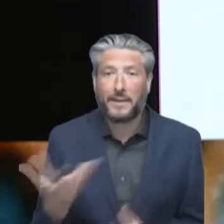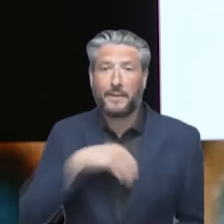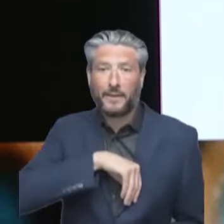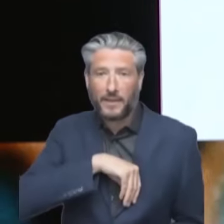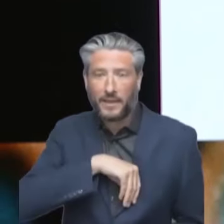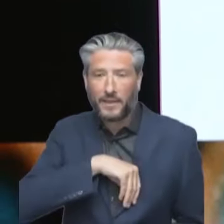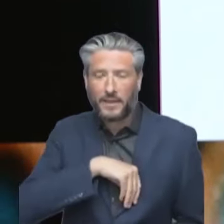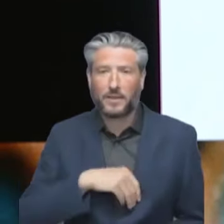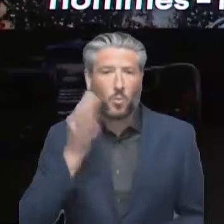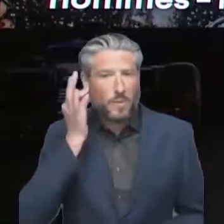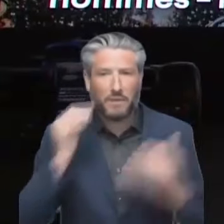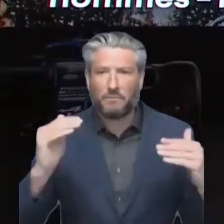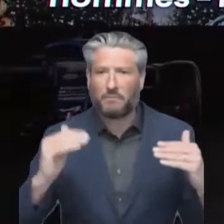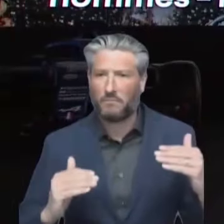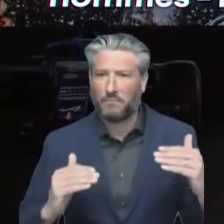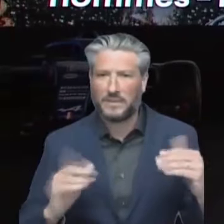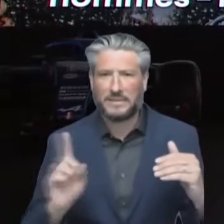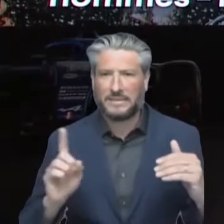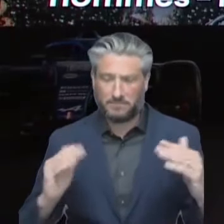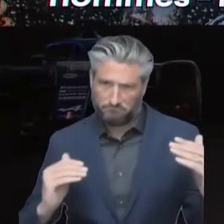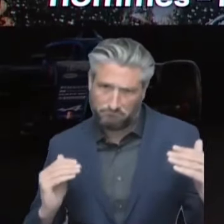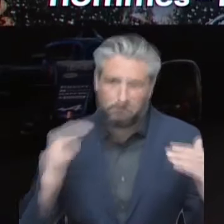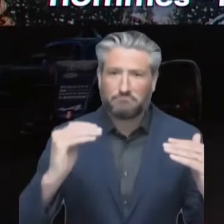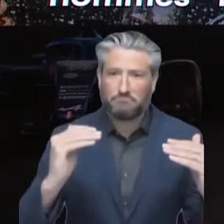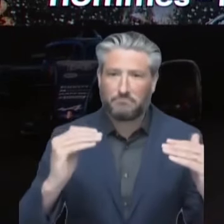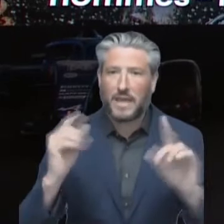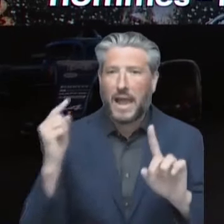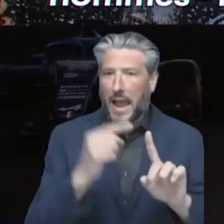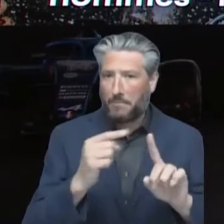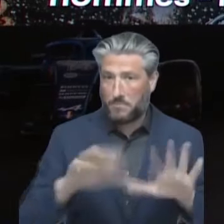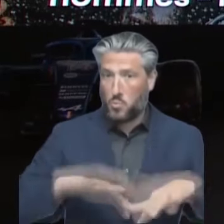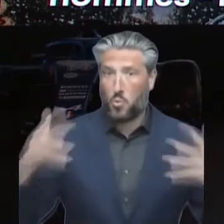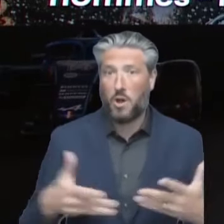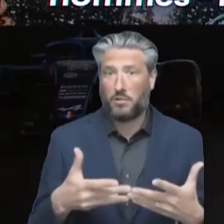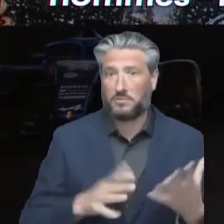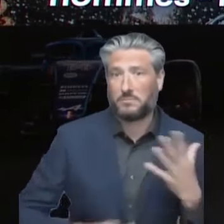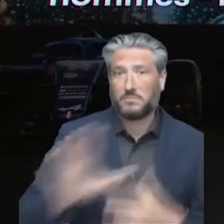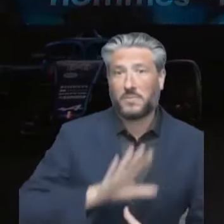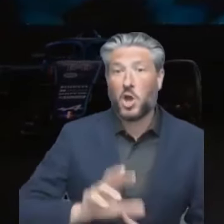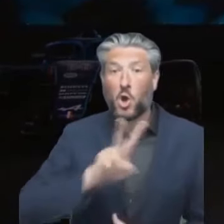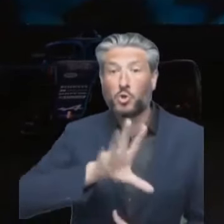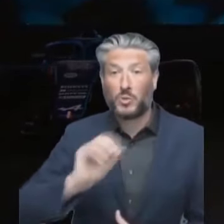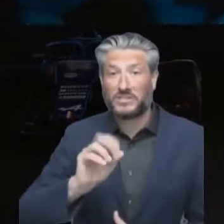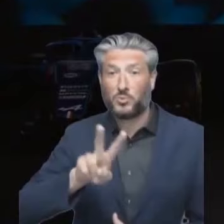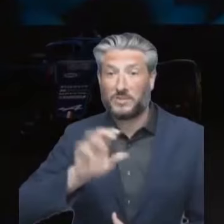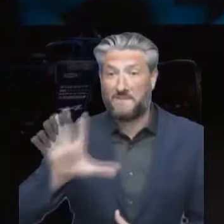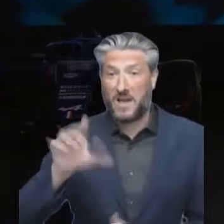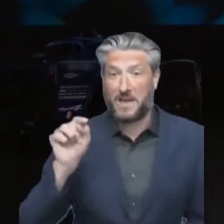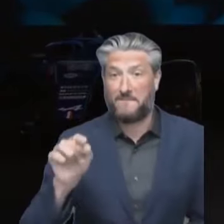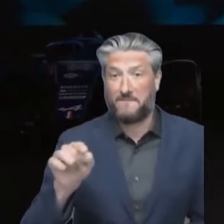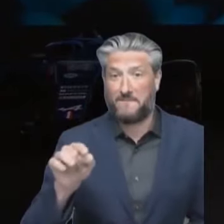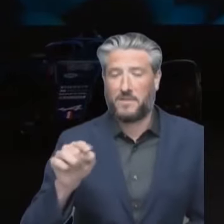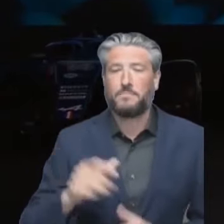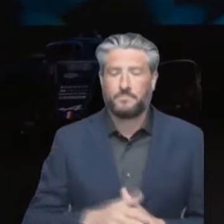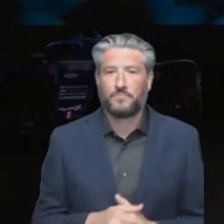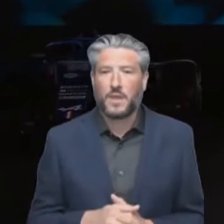to drive it down to zero everywhere in the group by 2025. Lastly, we are also